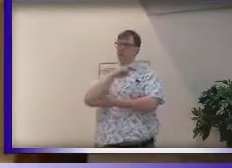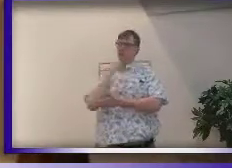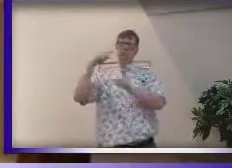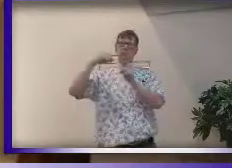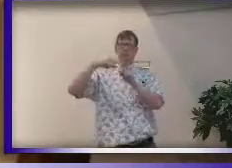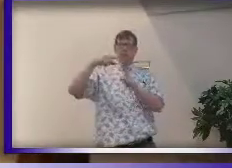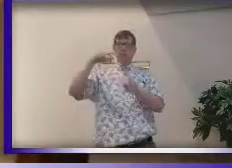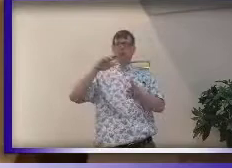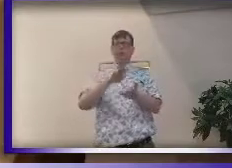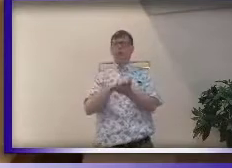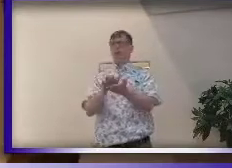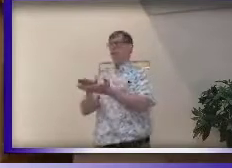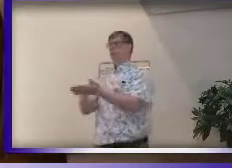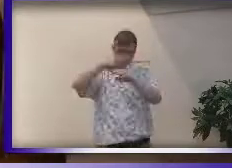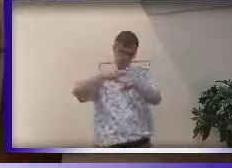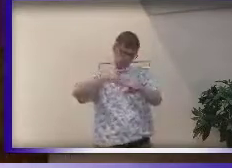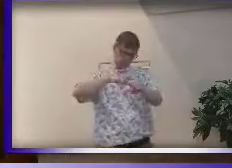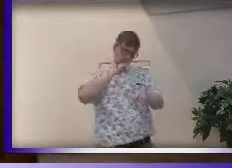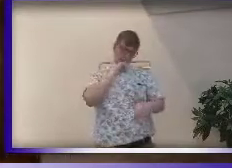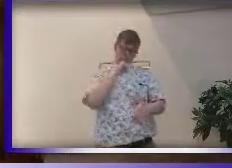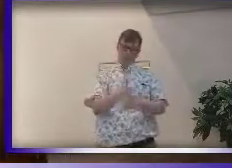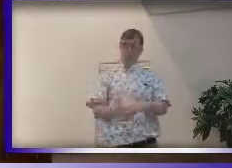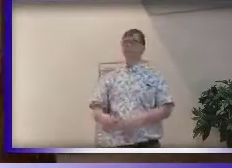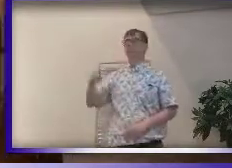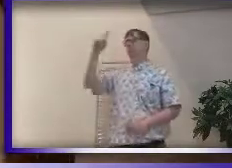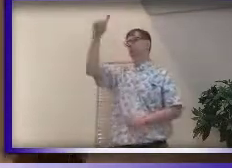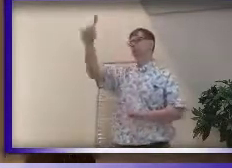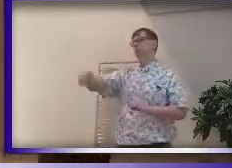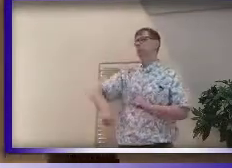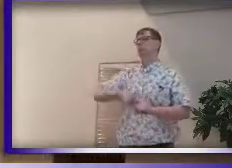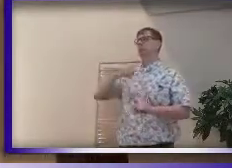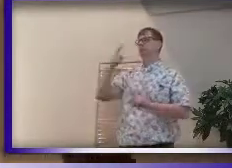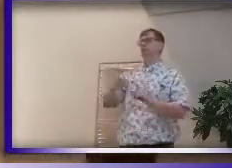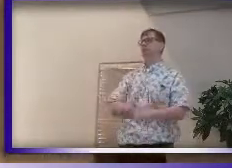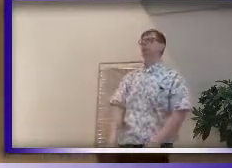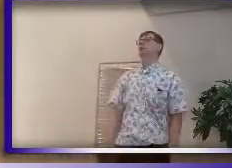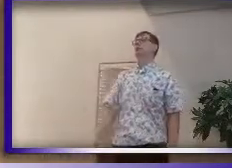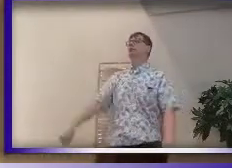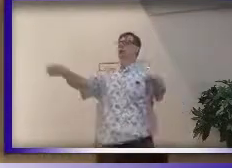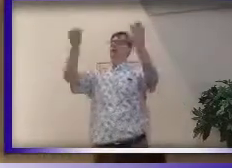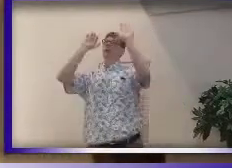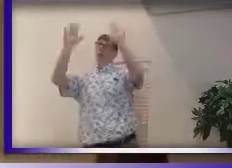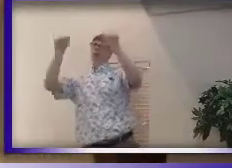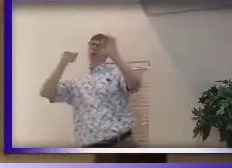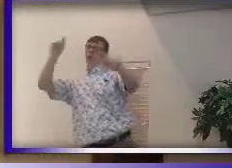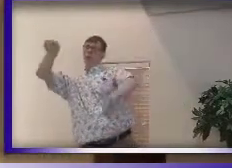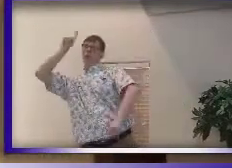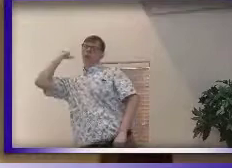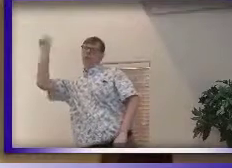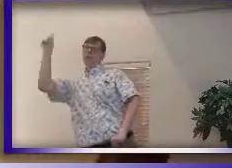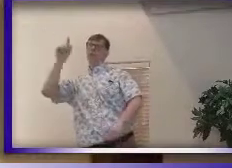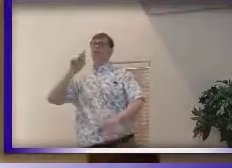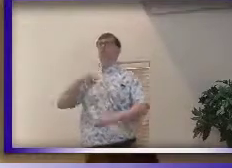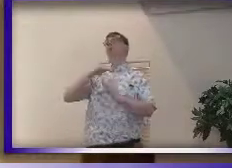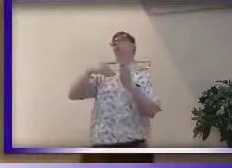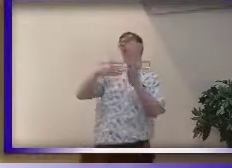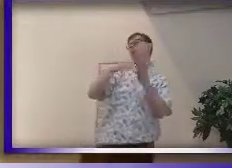Right now, my green and growing edge is, how do we become a 21st century post-COVID